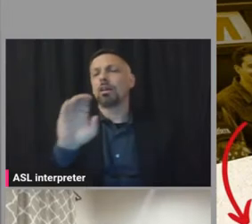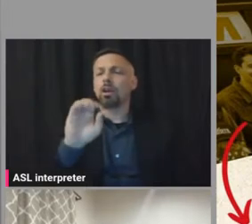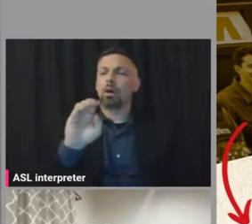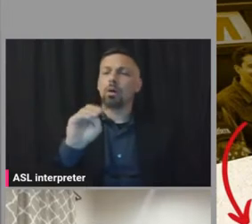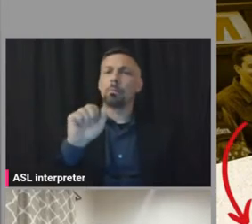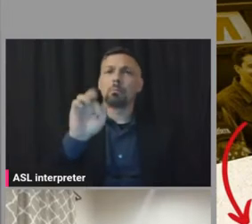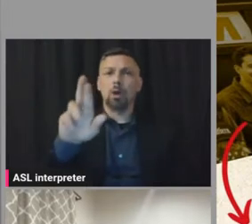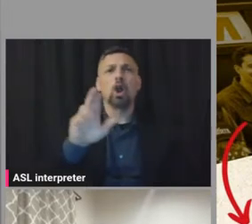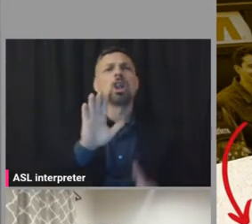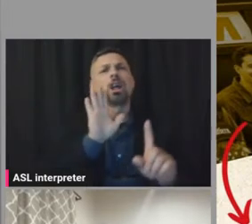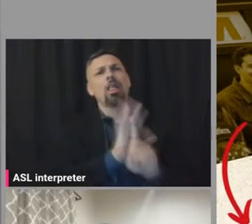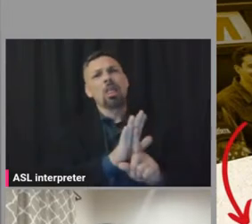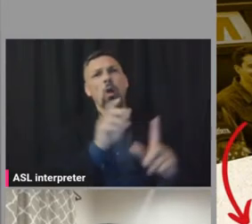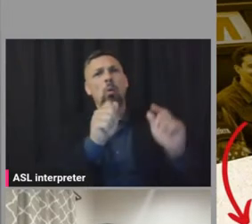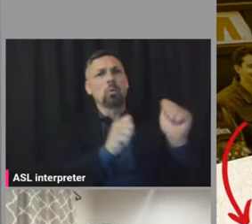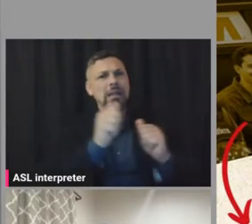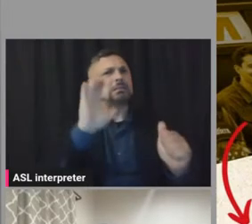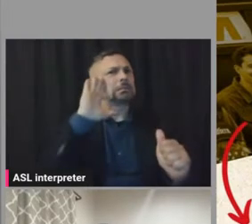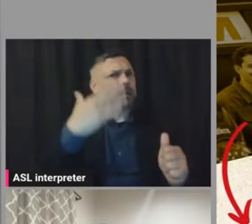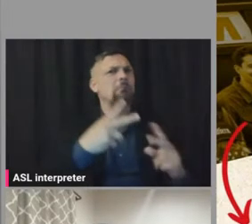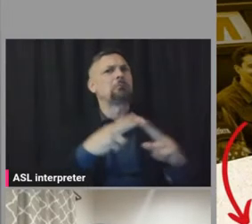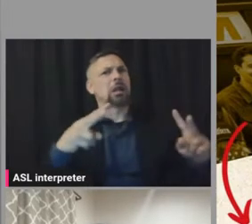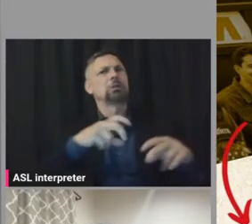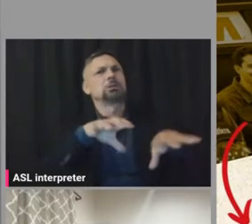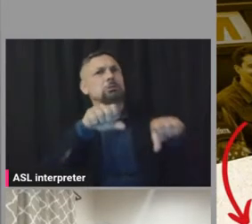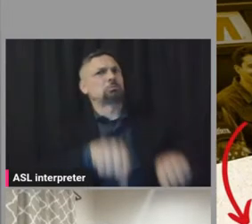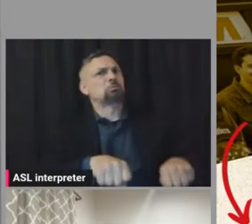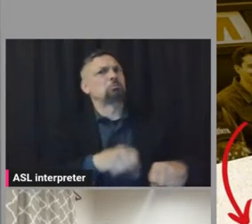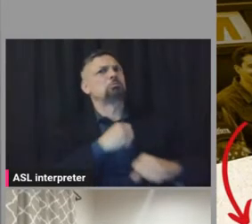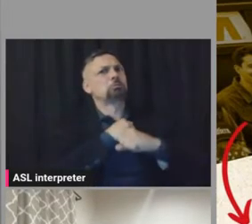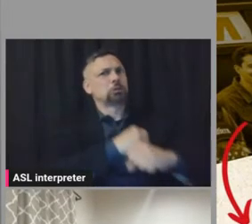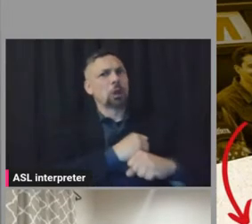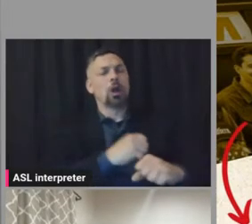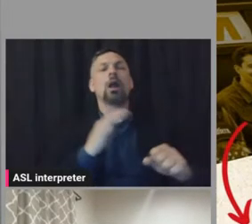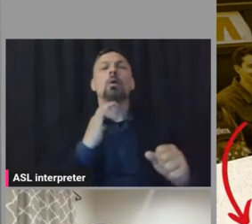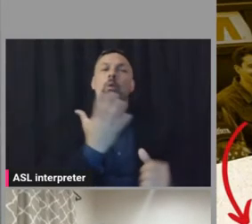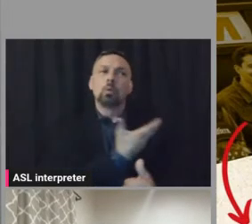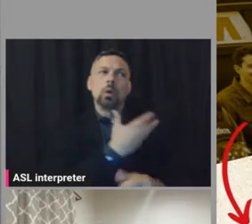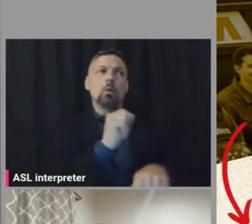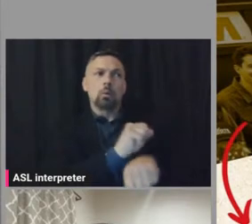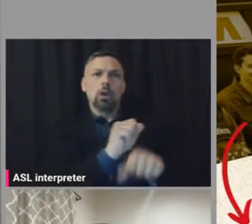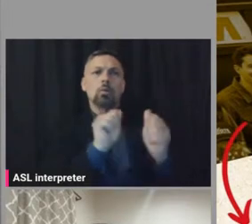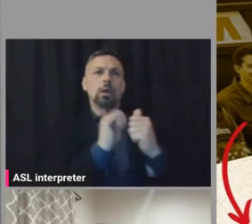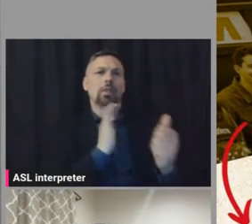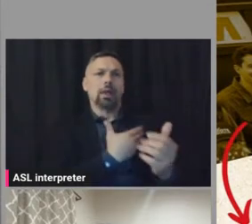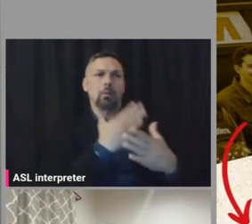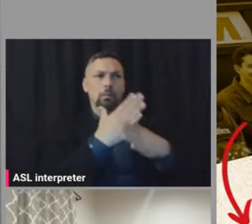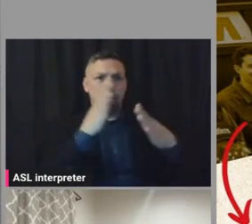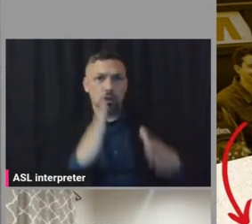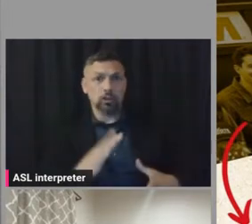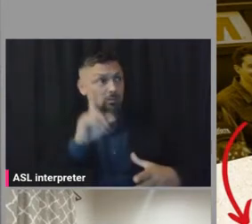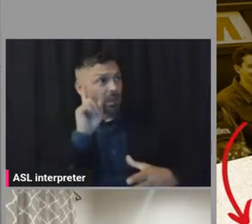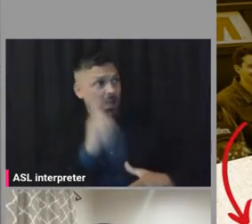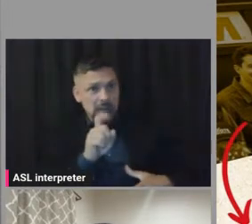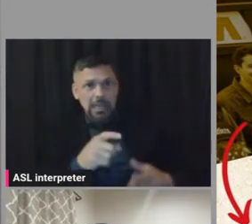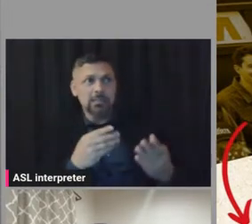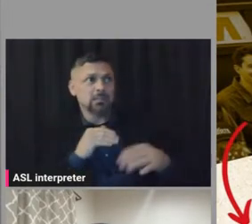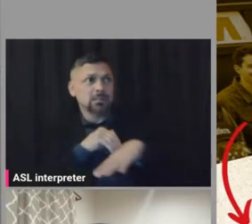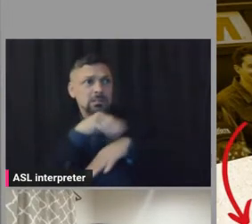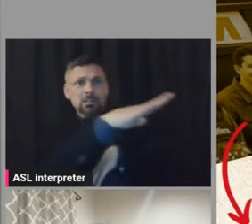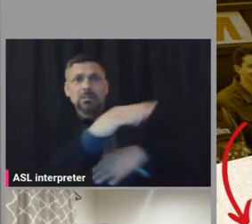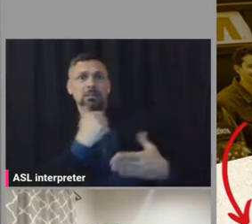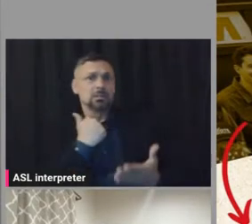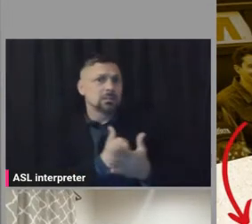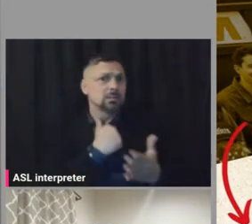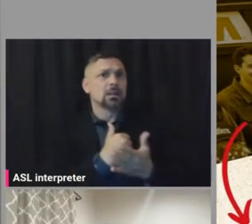races look pretty secure. And so we're in conversation with our partners there to kind of see, like, do we need to mobilize? Do we need to